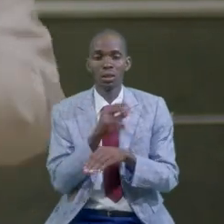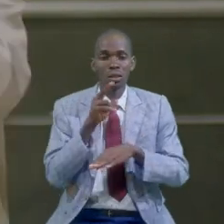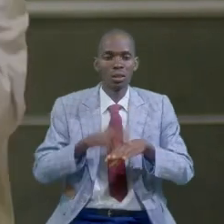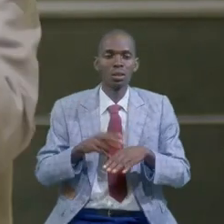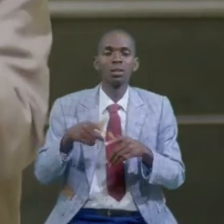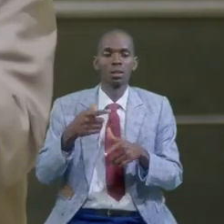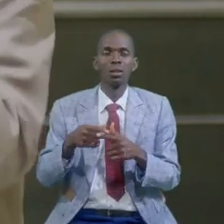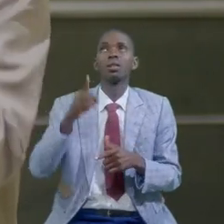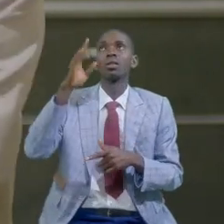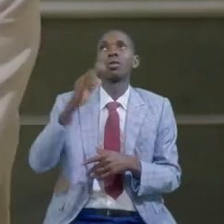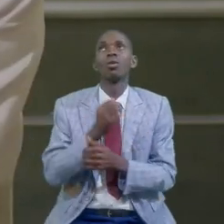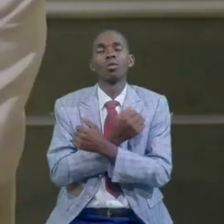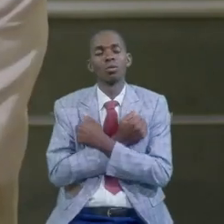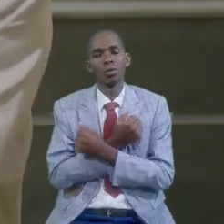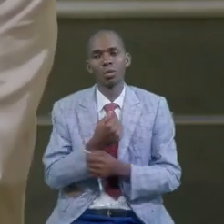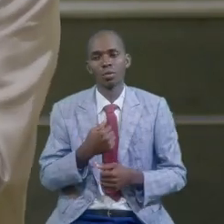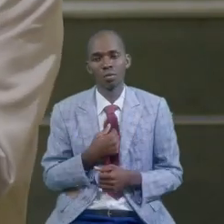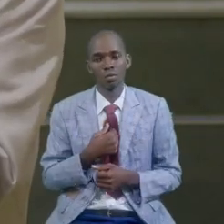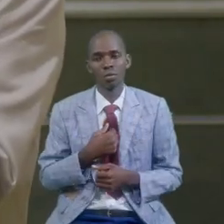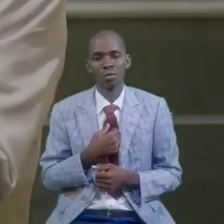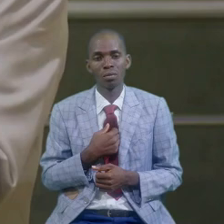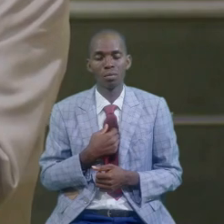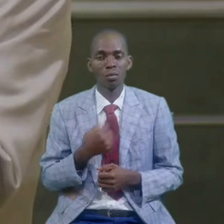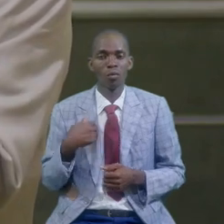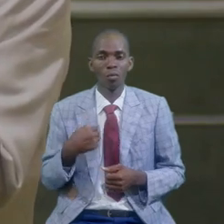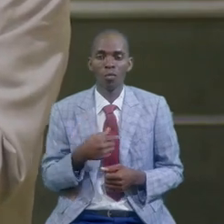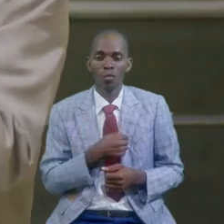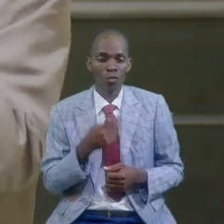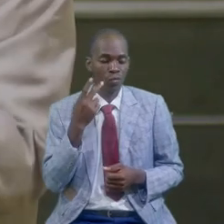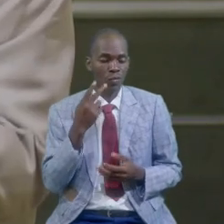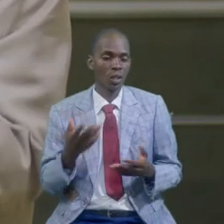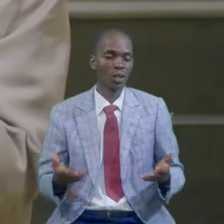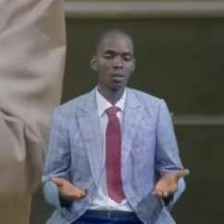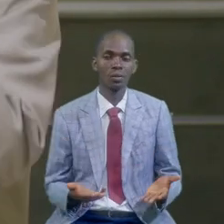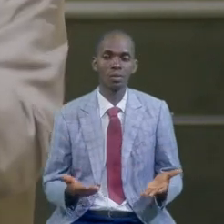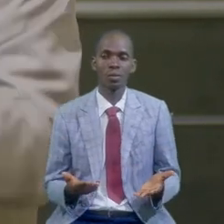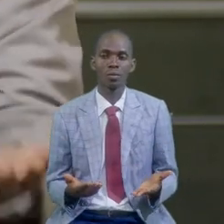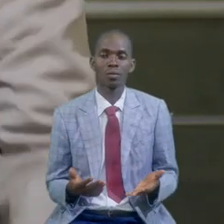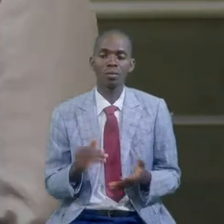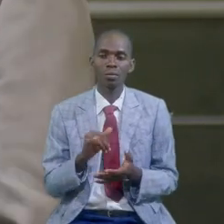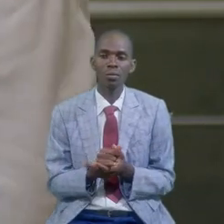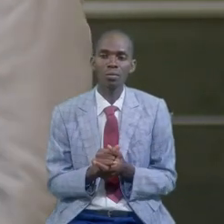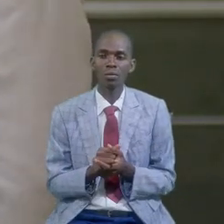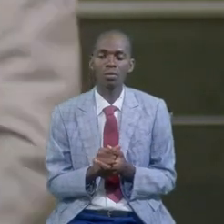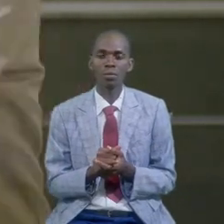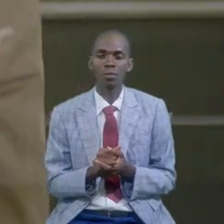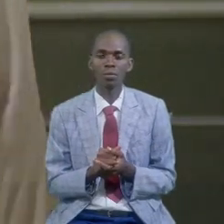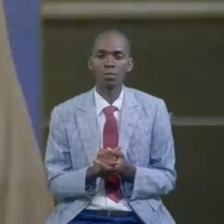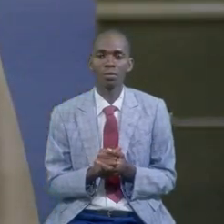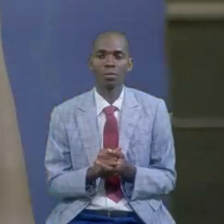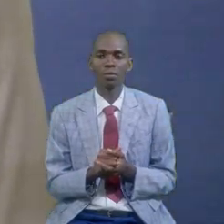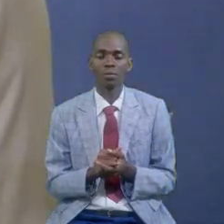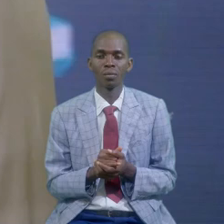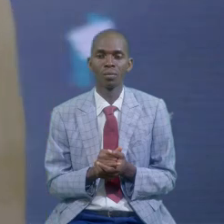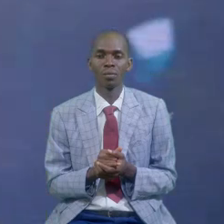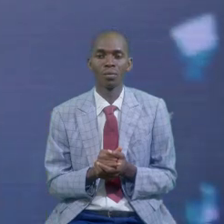loves me. A messenger, such a messenger, for such a minister. That